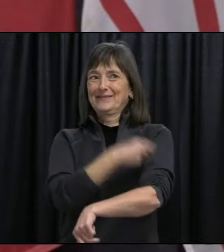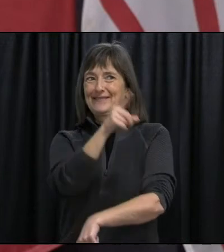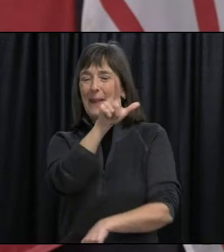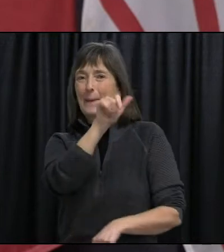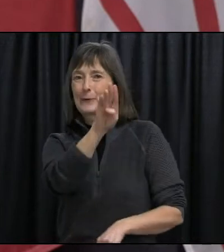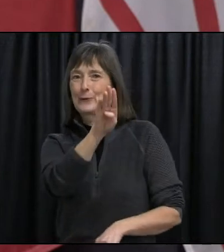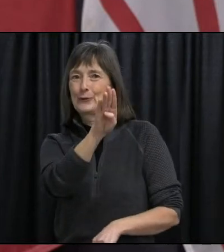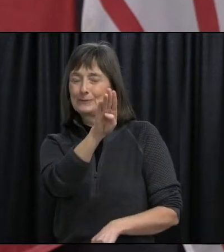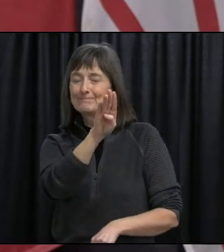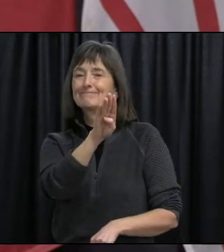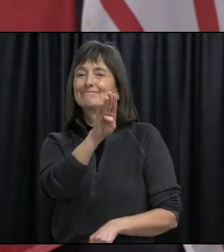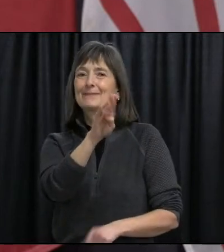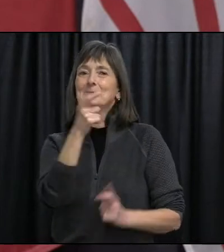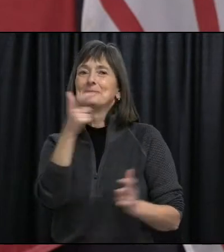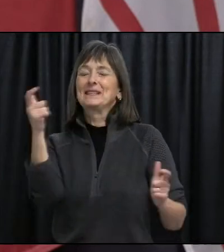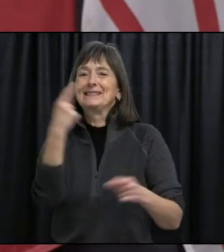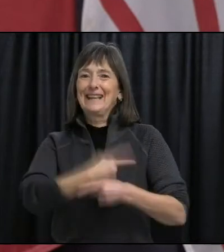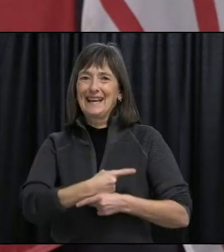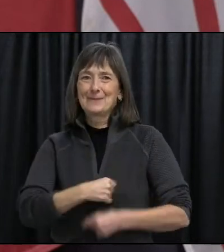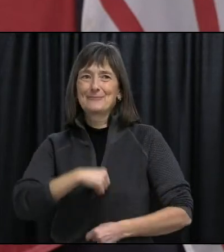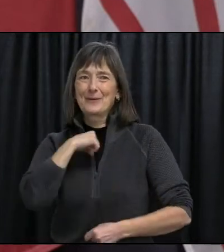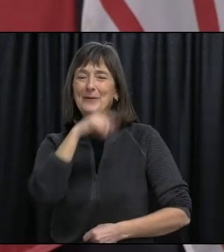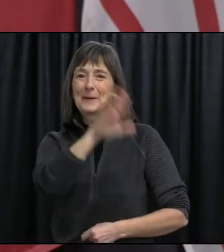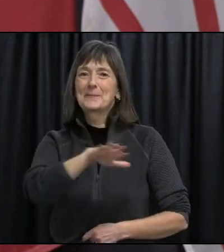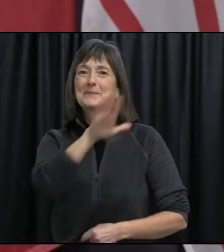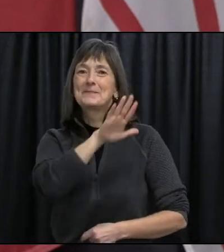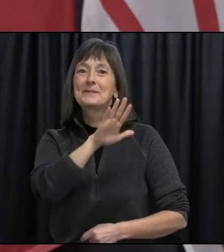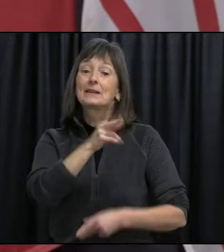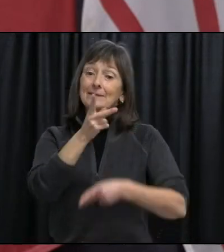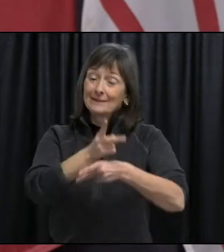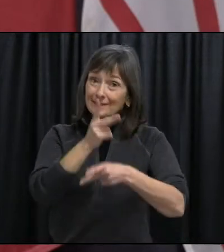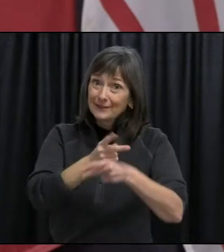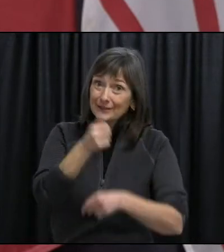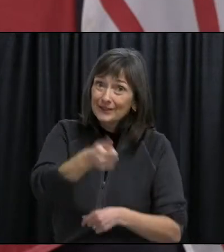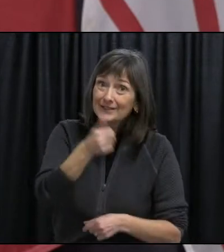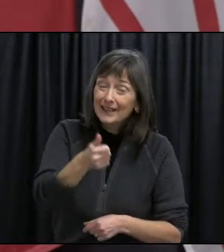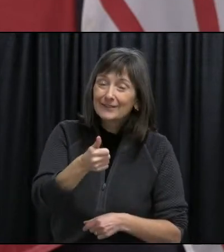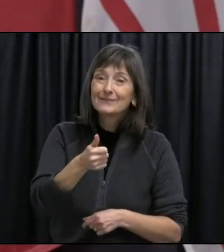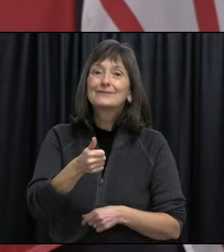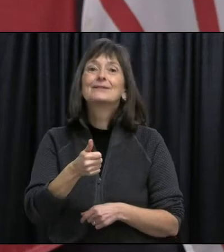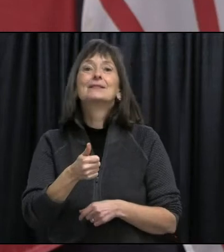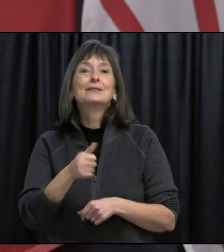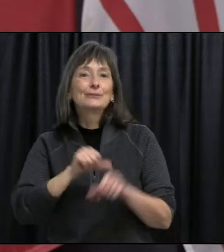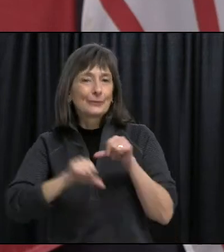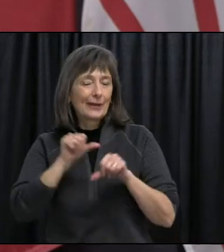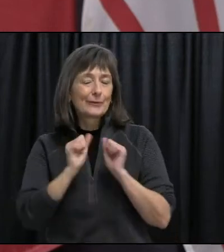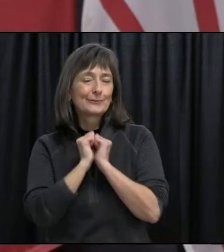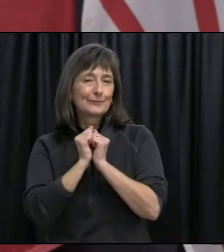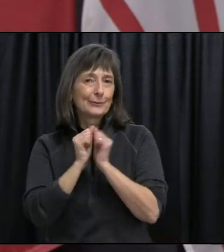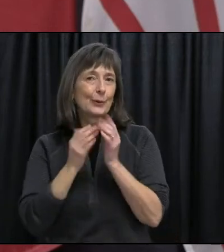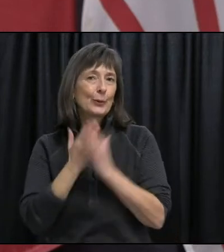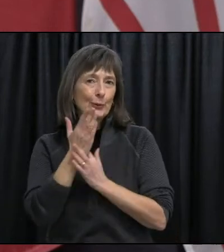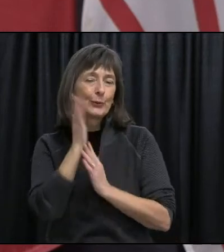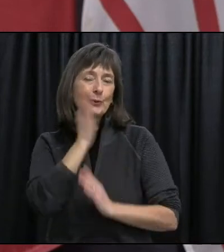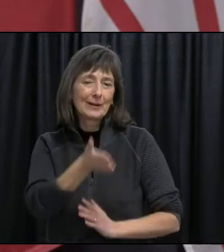land. Again, everyone look after yourselves, take care of each other, and we'll get through this together.